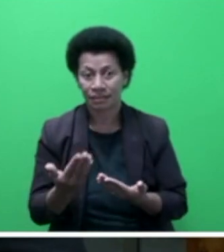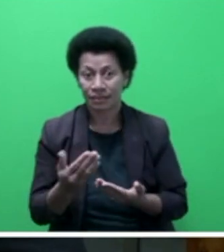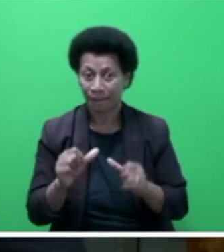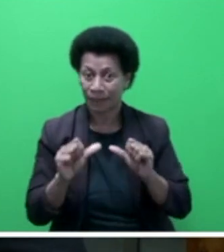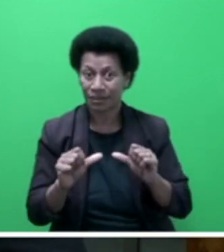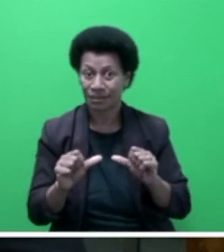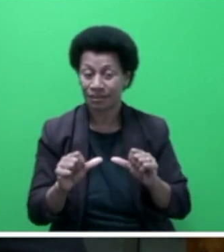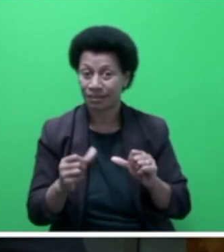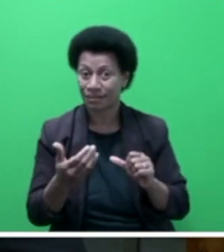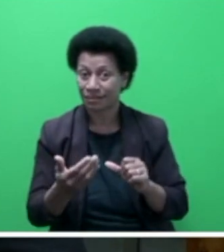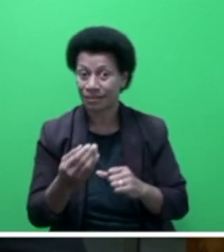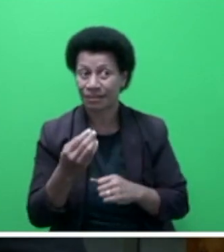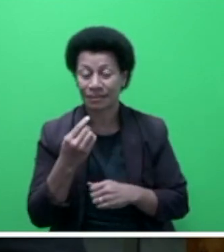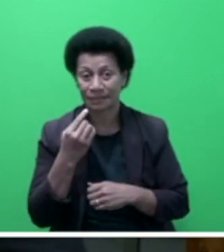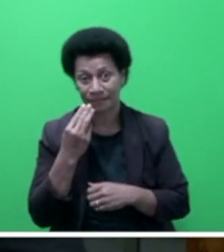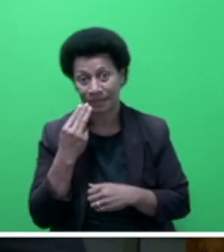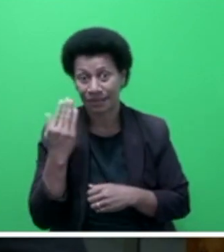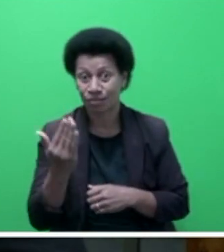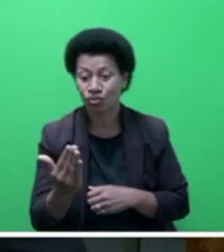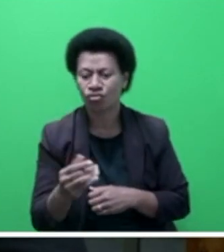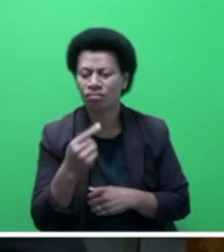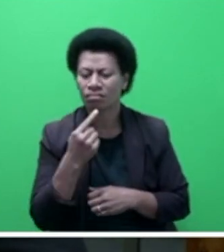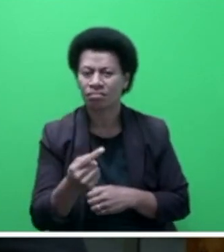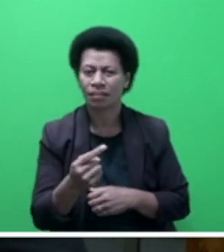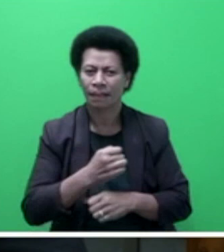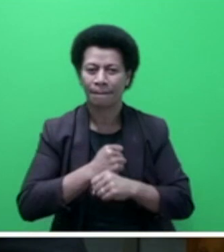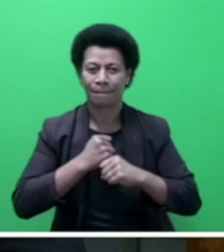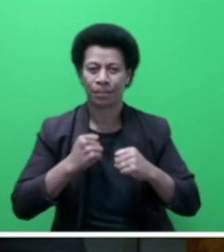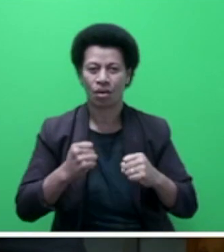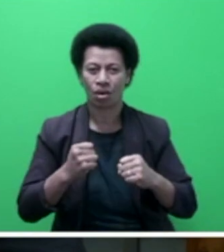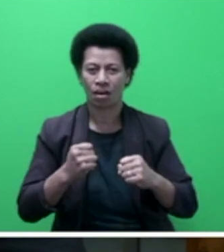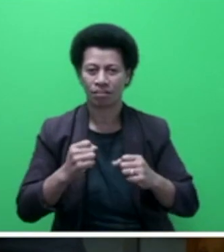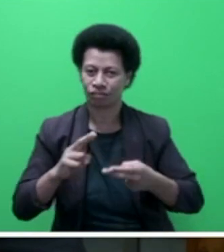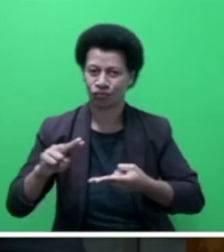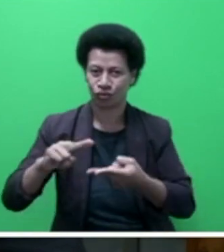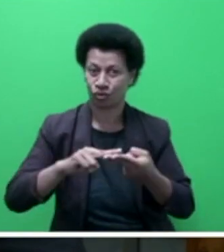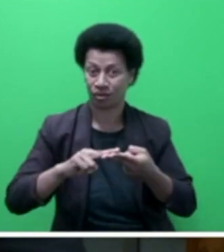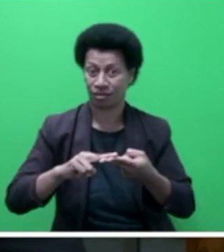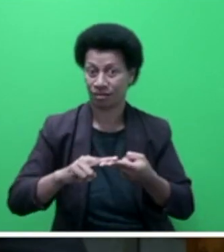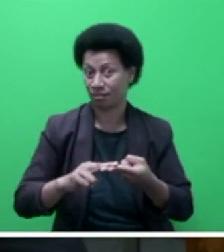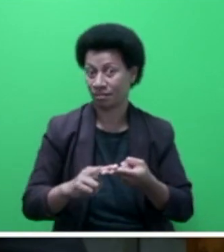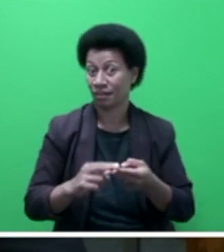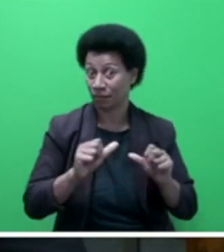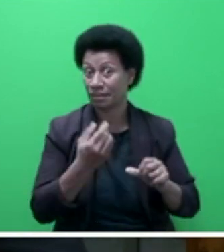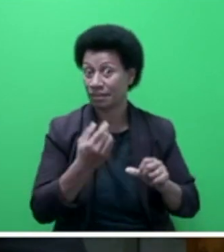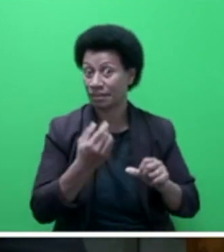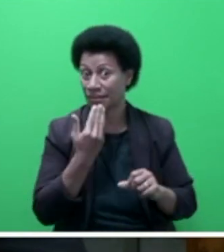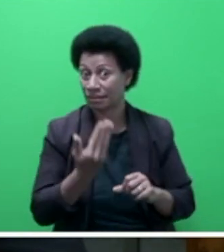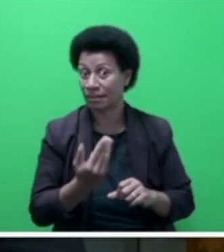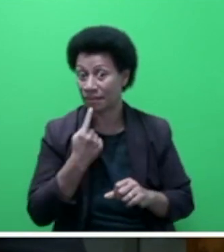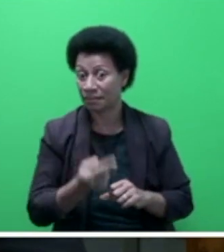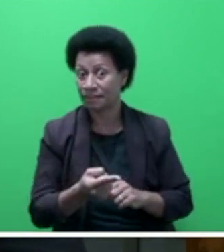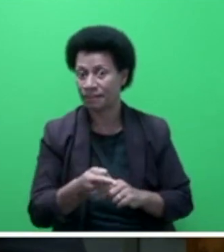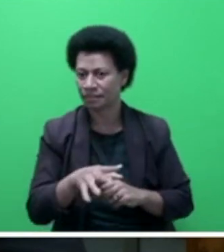perfect reflection on the power of unity, especially when he said, and I quote, "In a truly